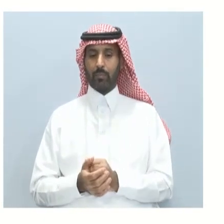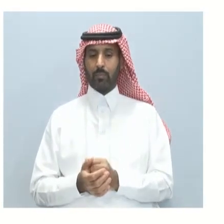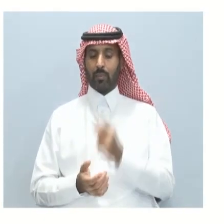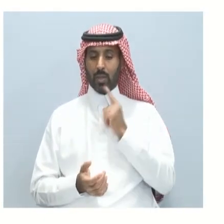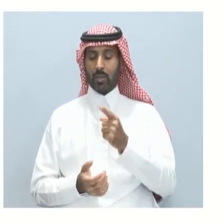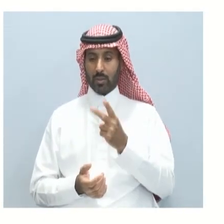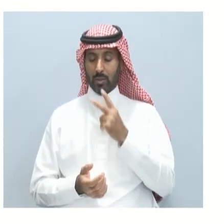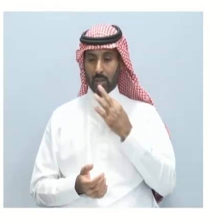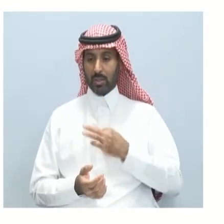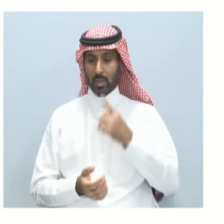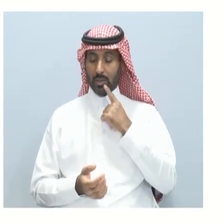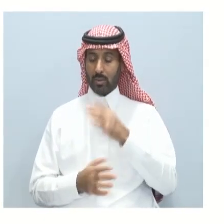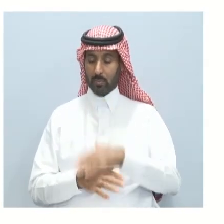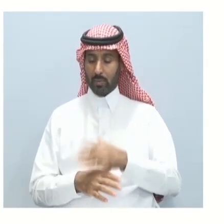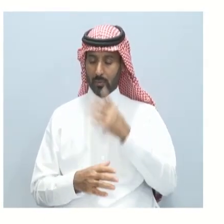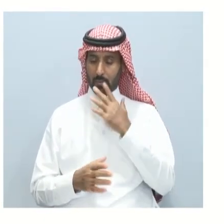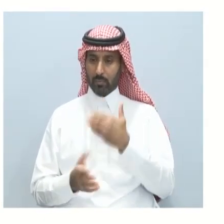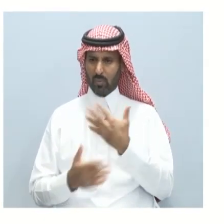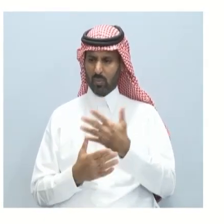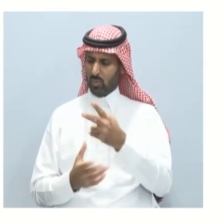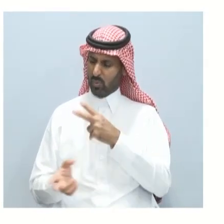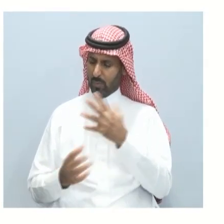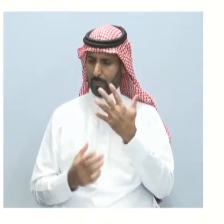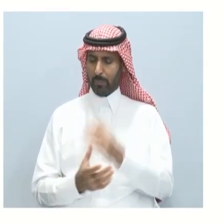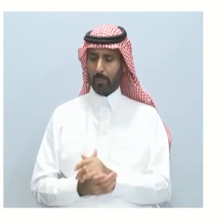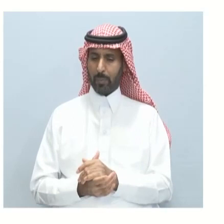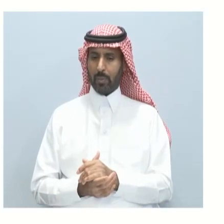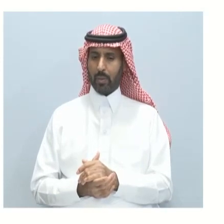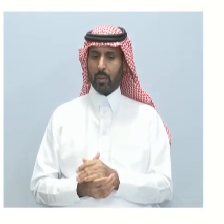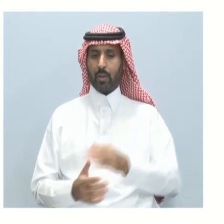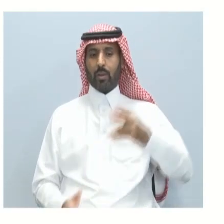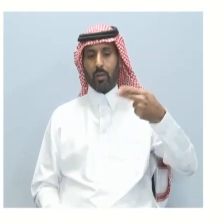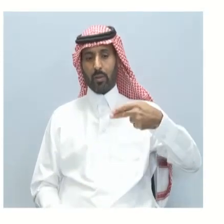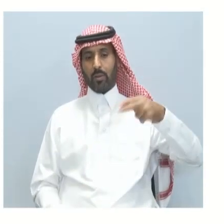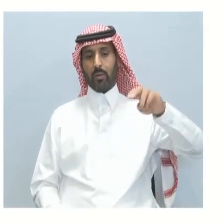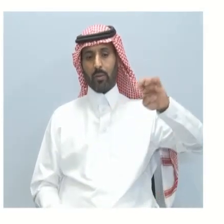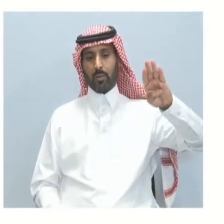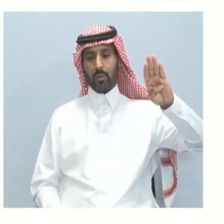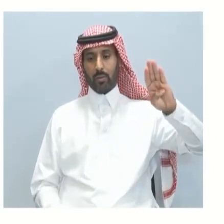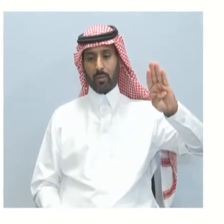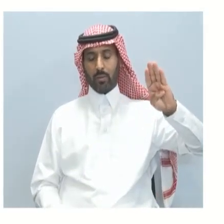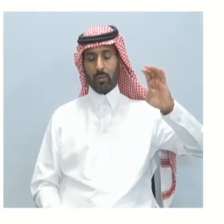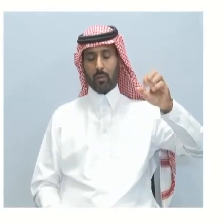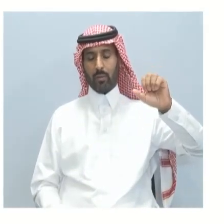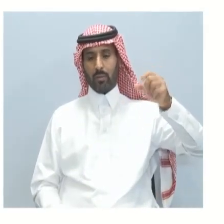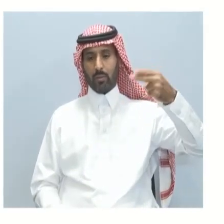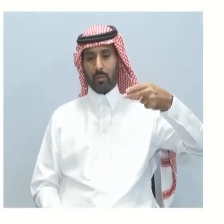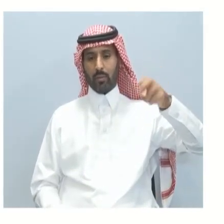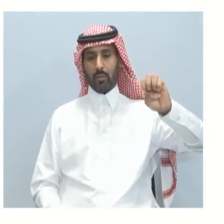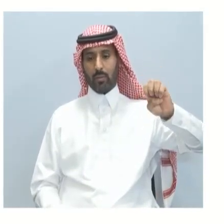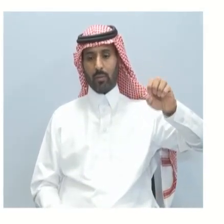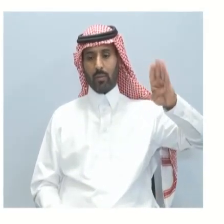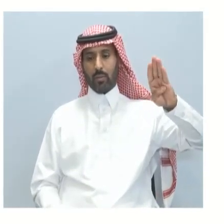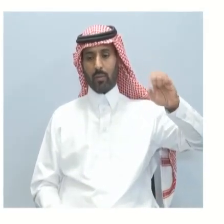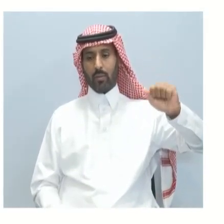I just need some peace and quiet. Whenever Hiba starts teasing, I say, here she goes again. So